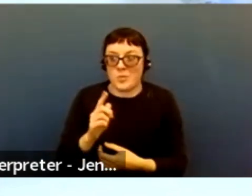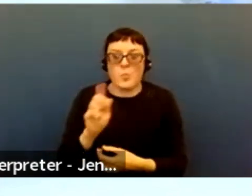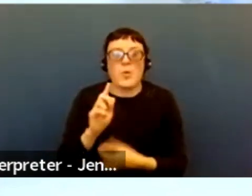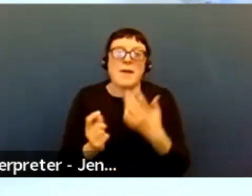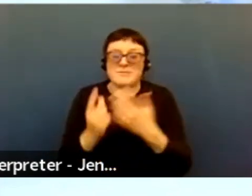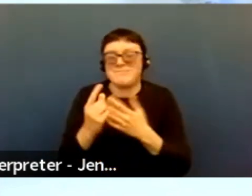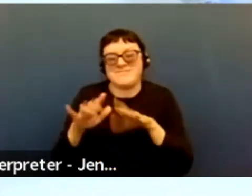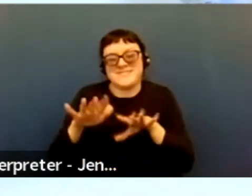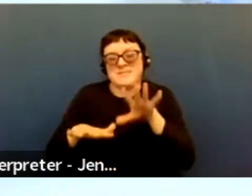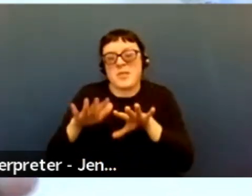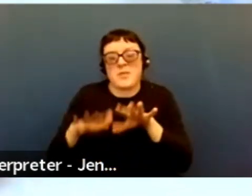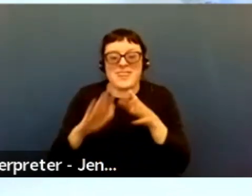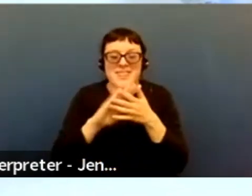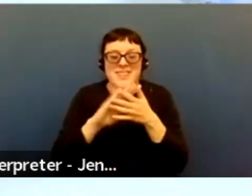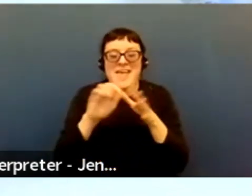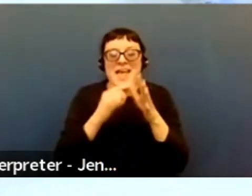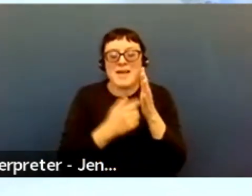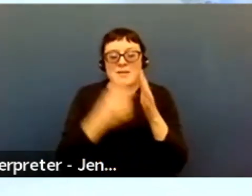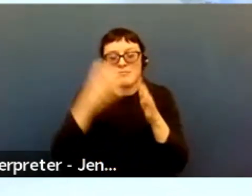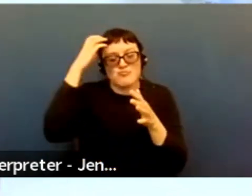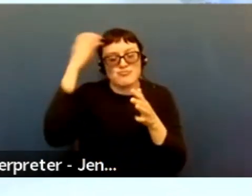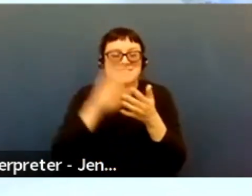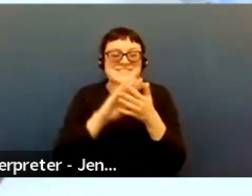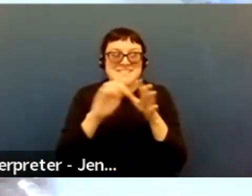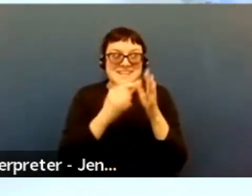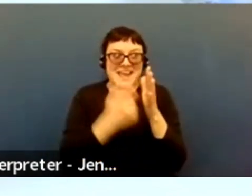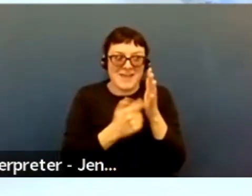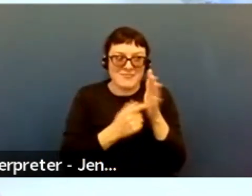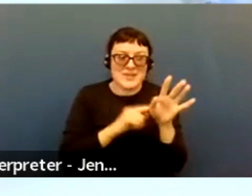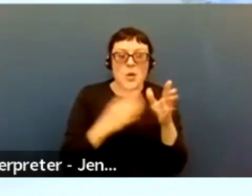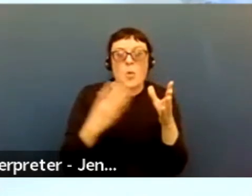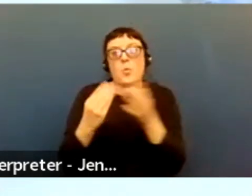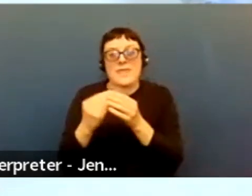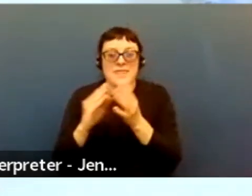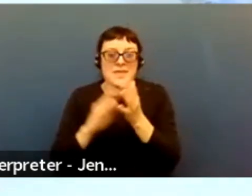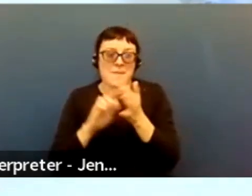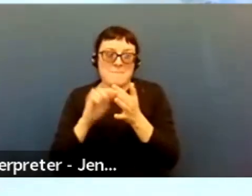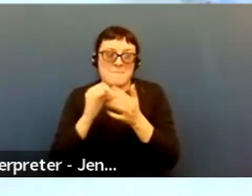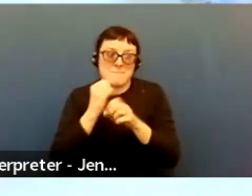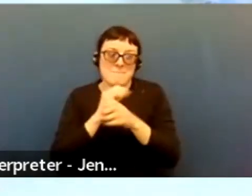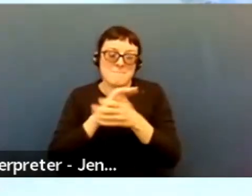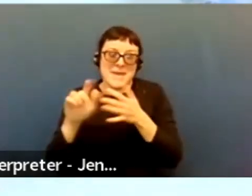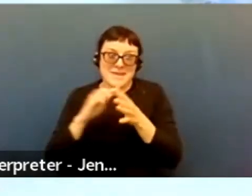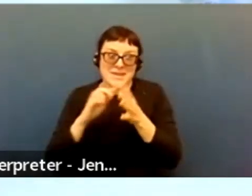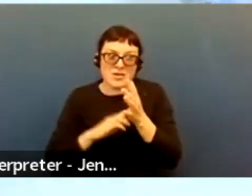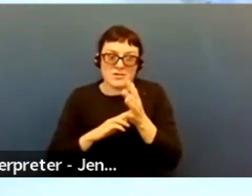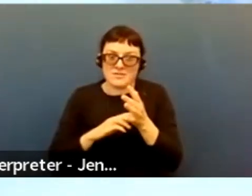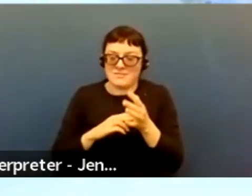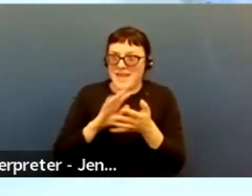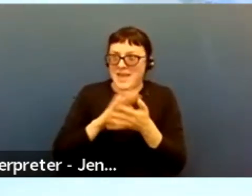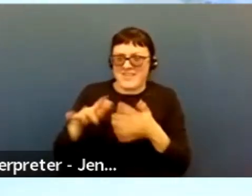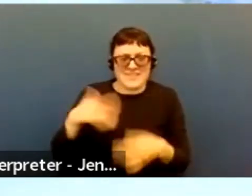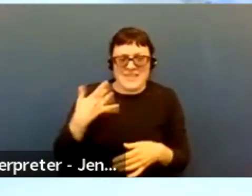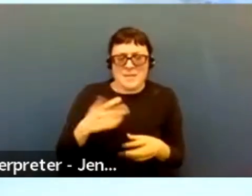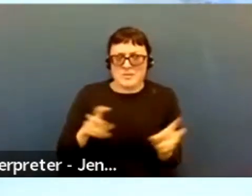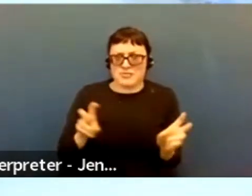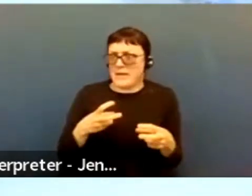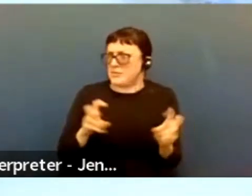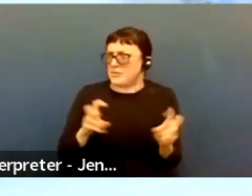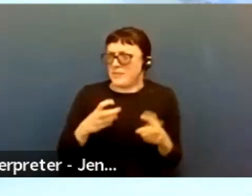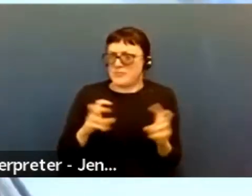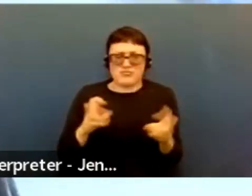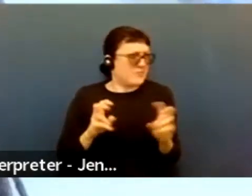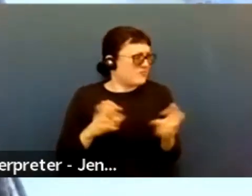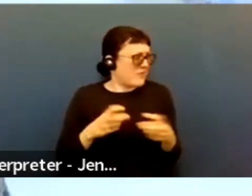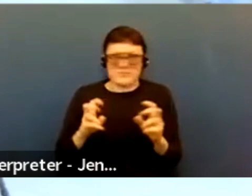them. That is what has happened with Harry and Meghan. He has seen how trapped he is.